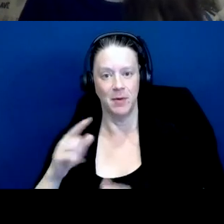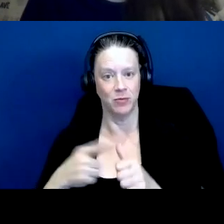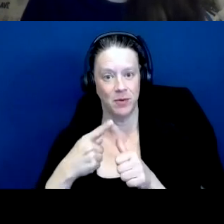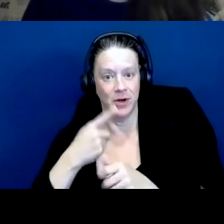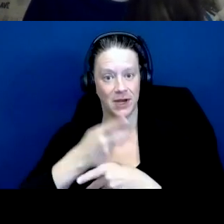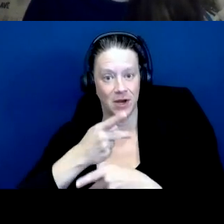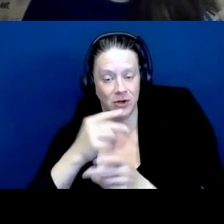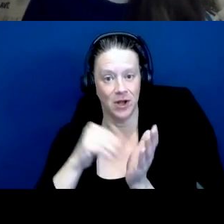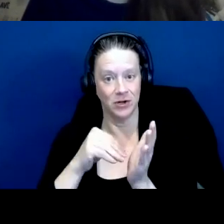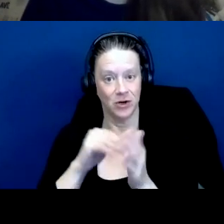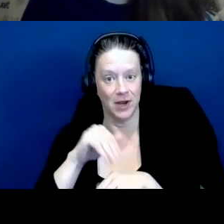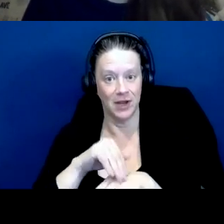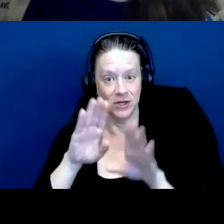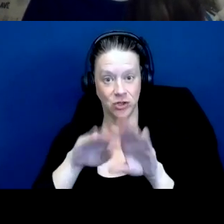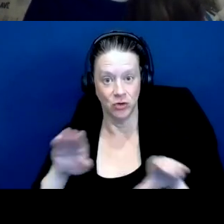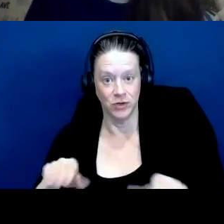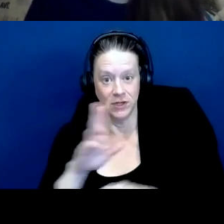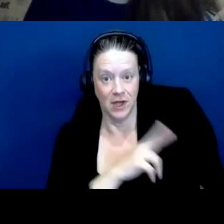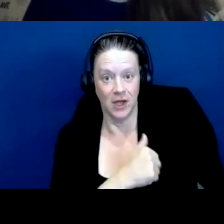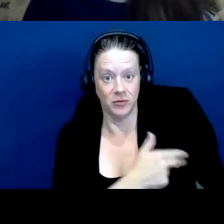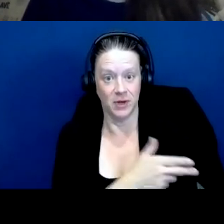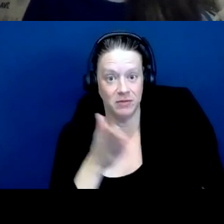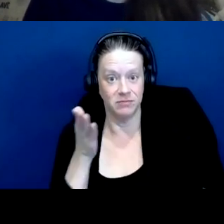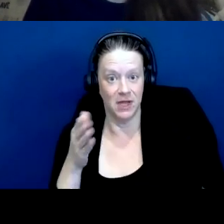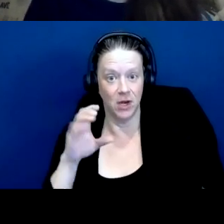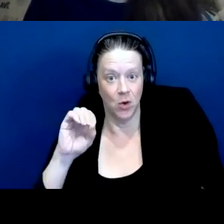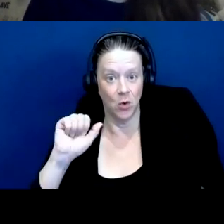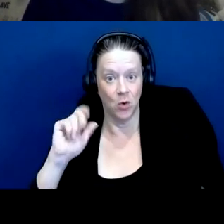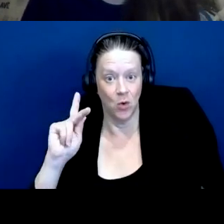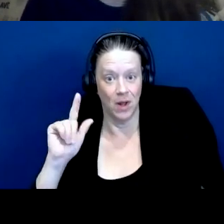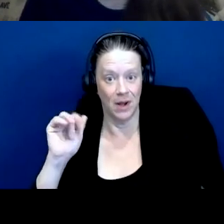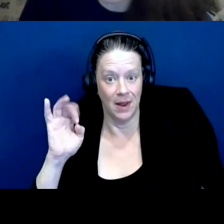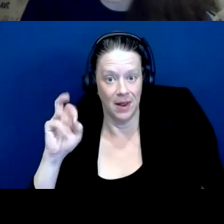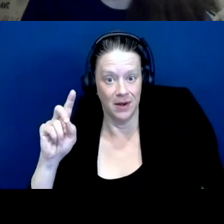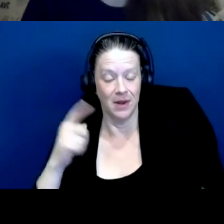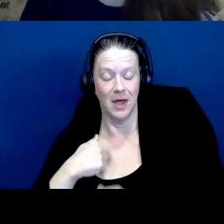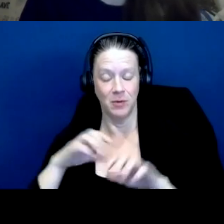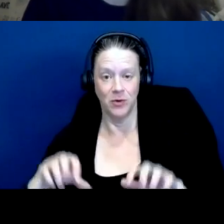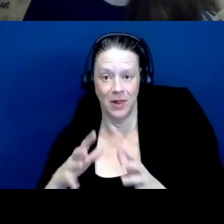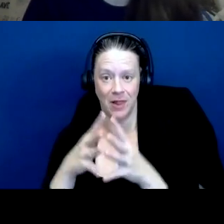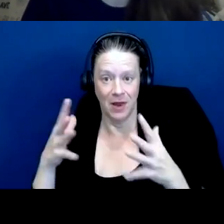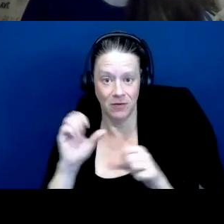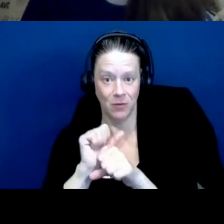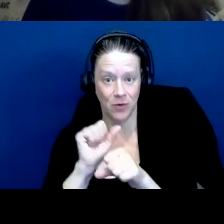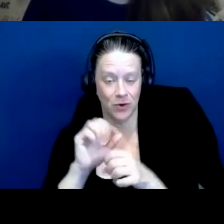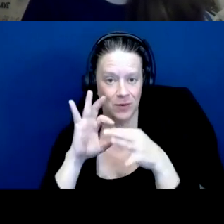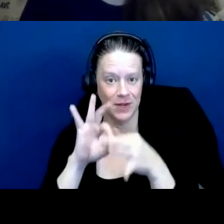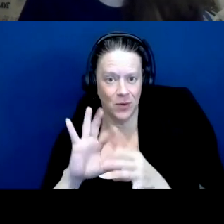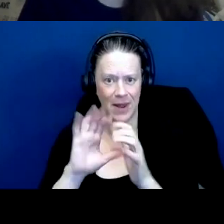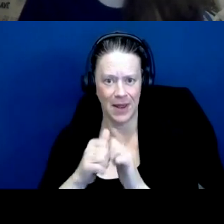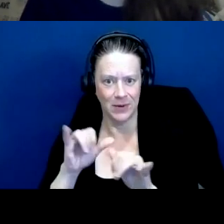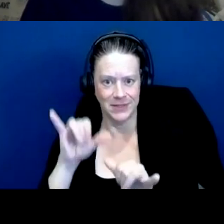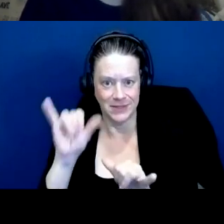work around how we stay healthy and safe in the time of the COVID-19 pandemic. And